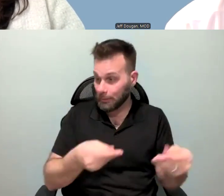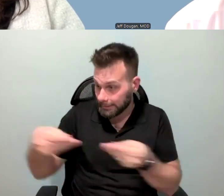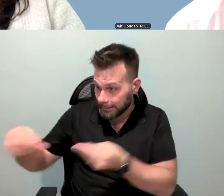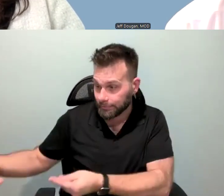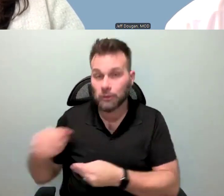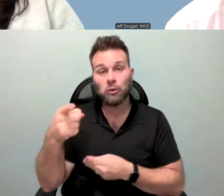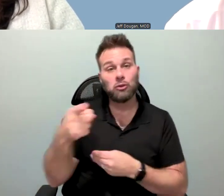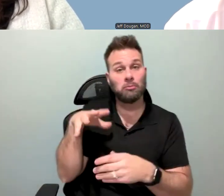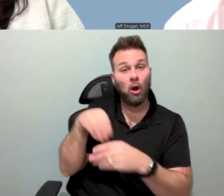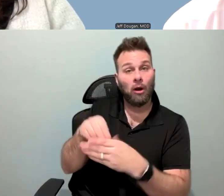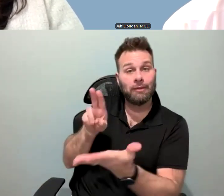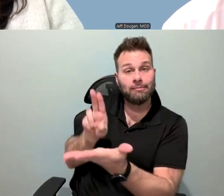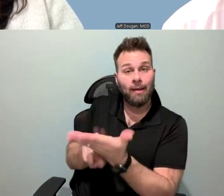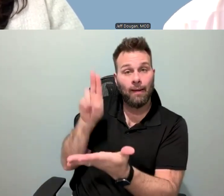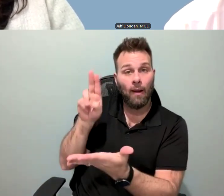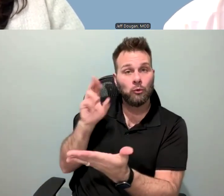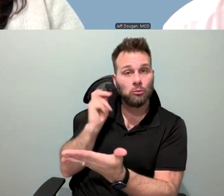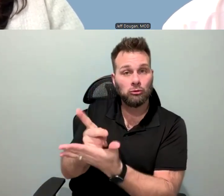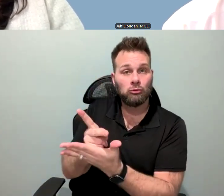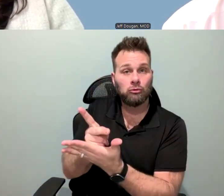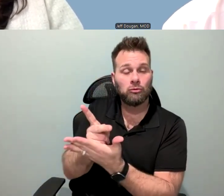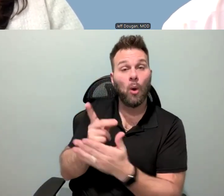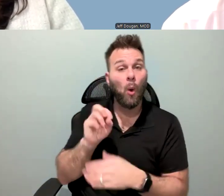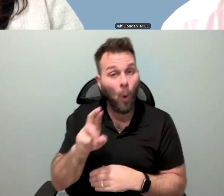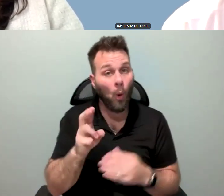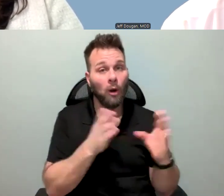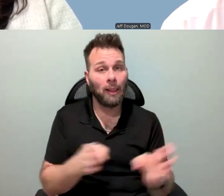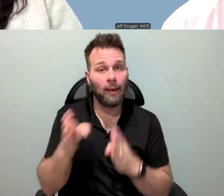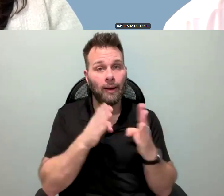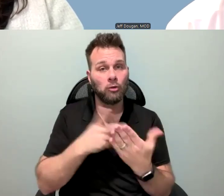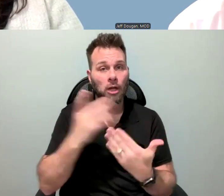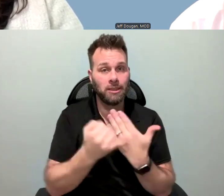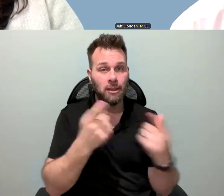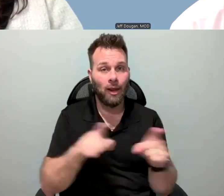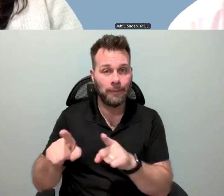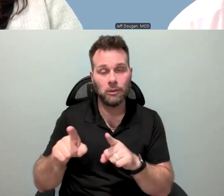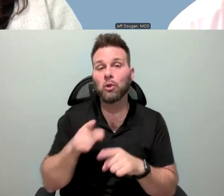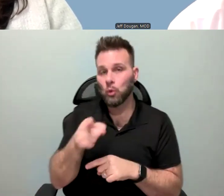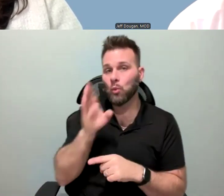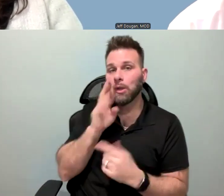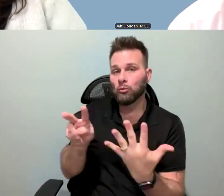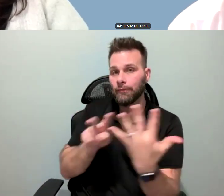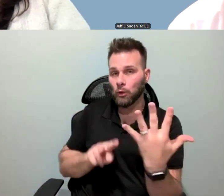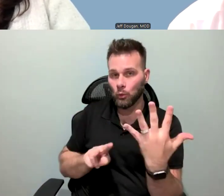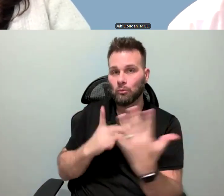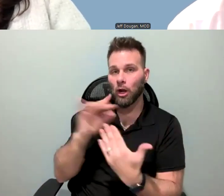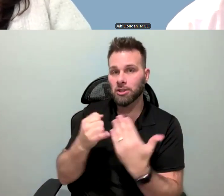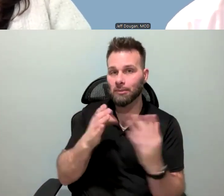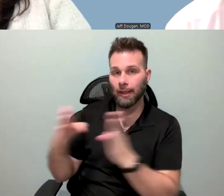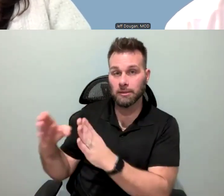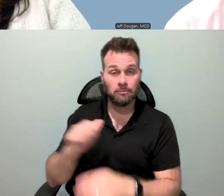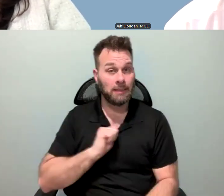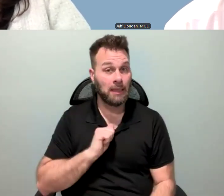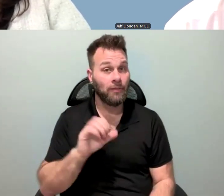sign-offs or planning projects that are happening. So you'd review project plans. I know in Scituate, where I am a commission